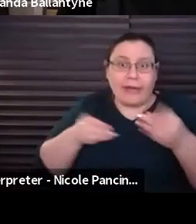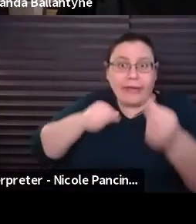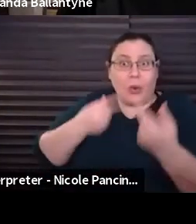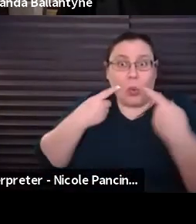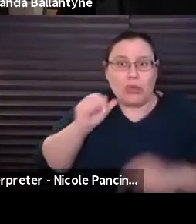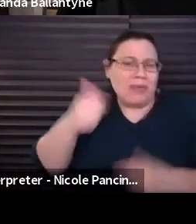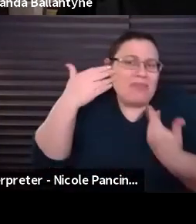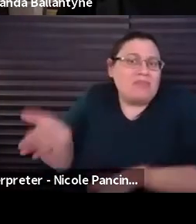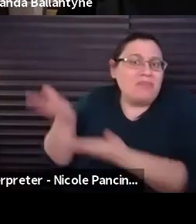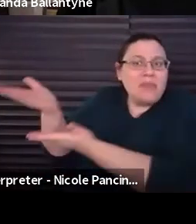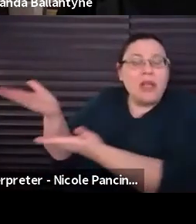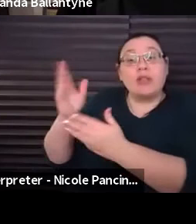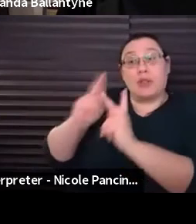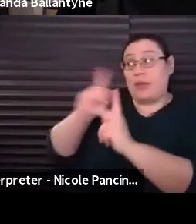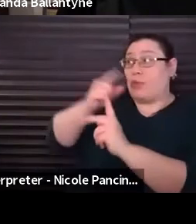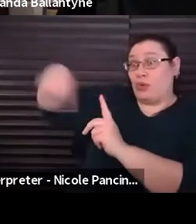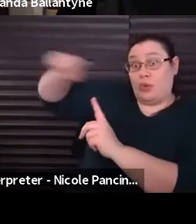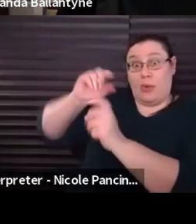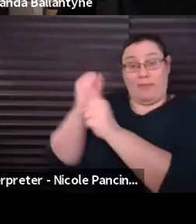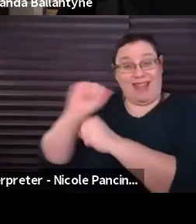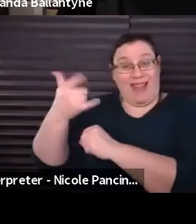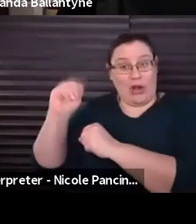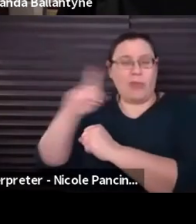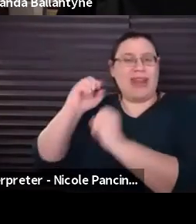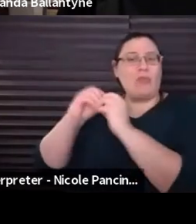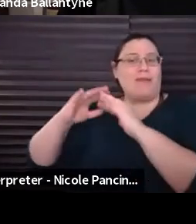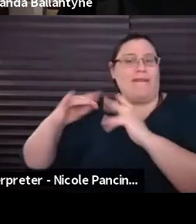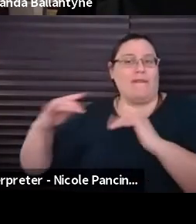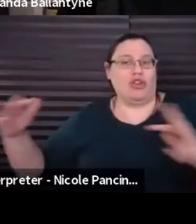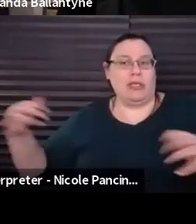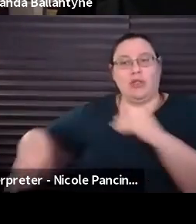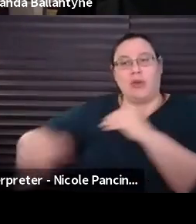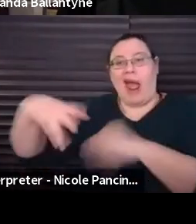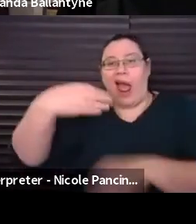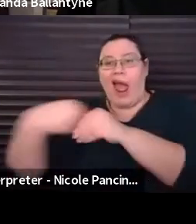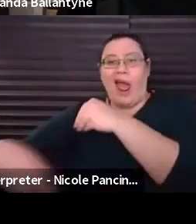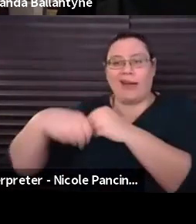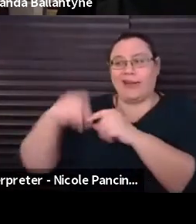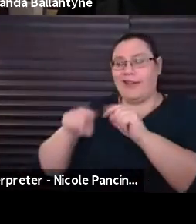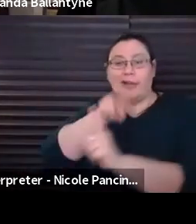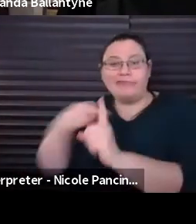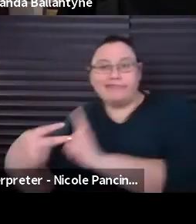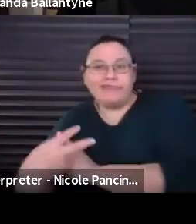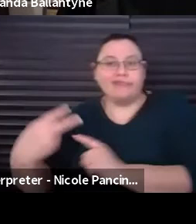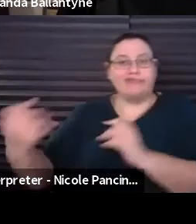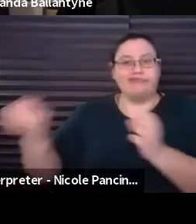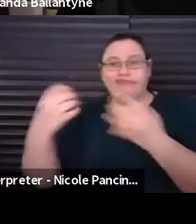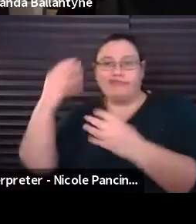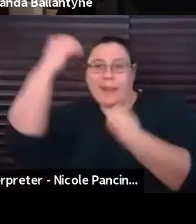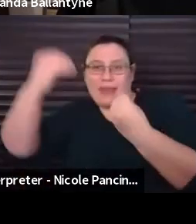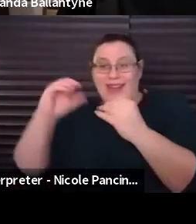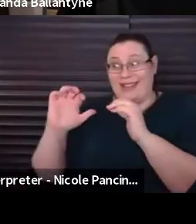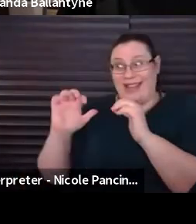diversify the group of people who are doing this type of work in order to bring different voices and different viewpoints into how this data is